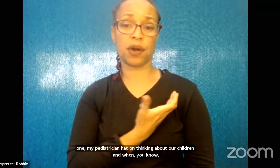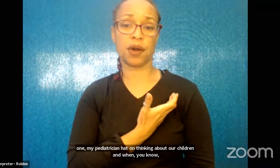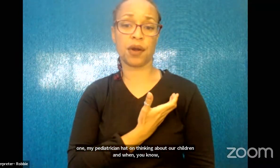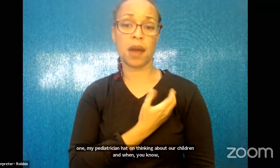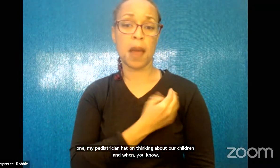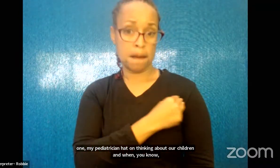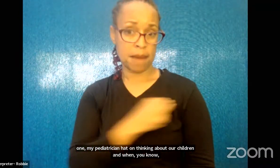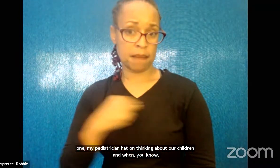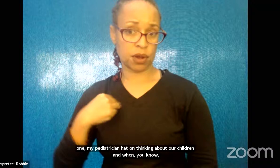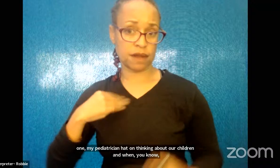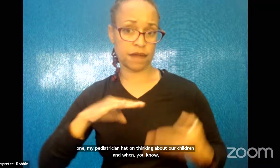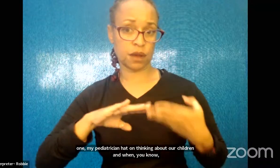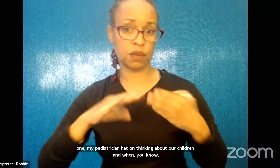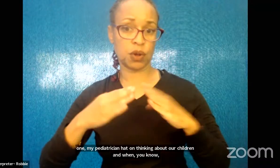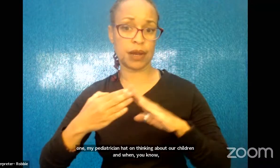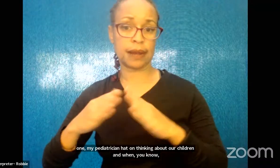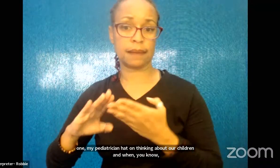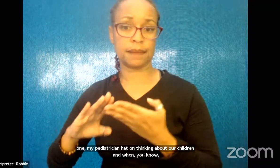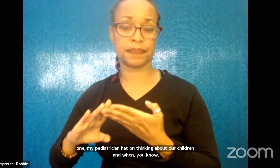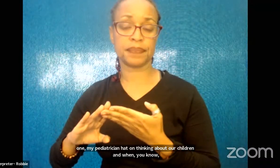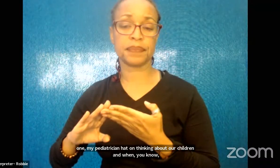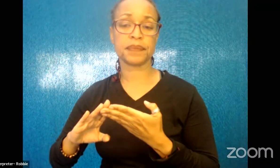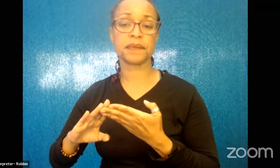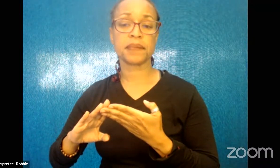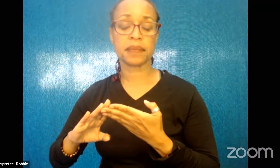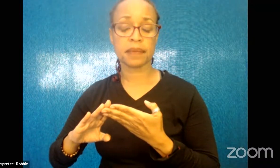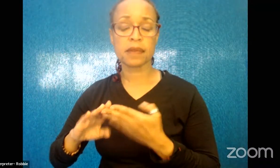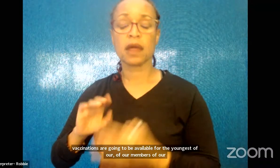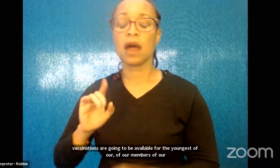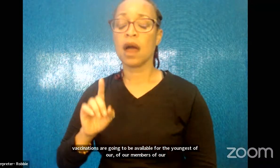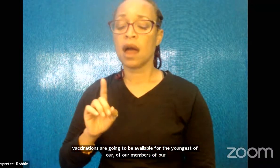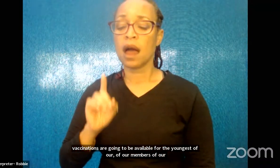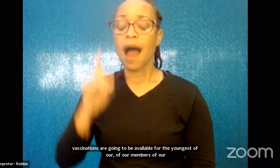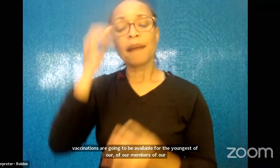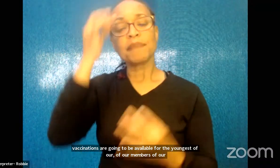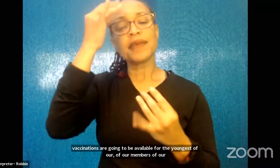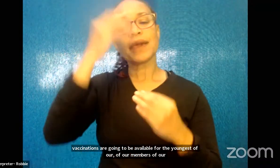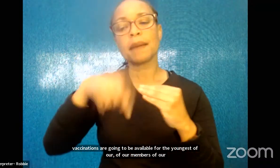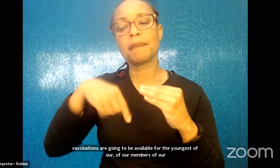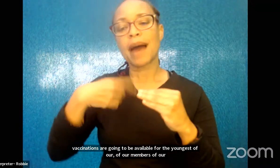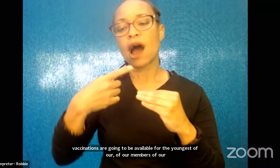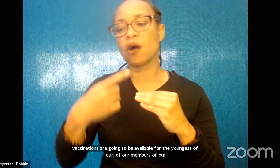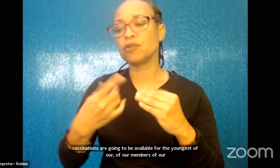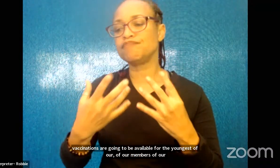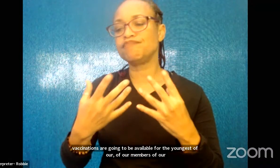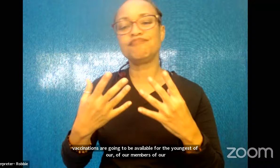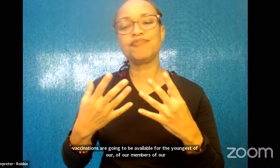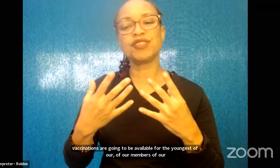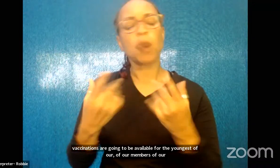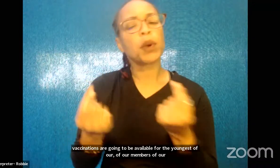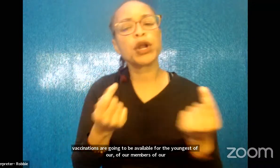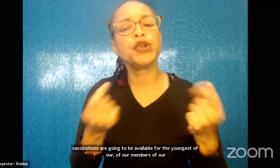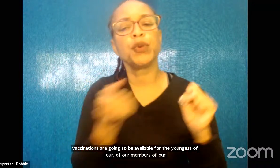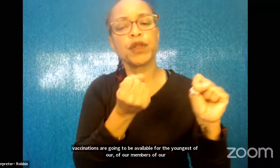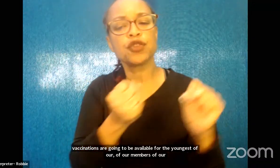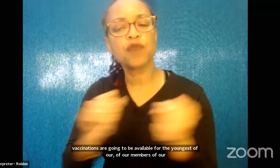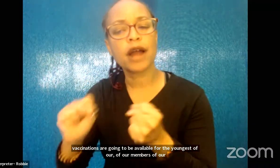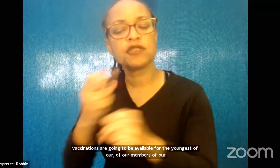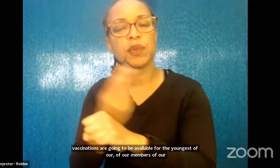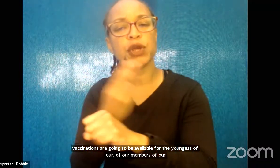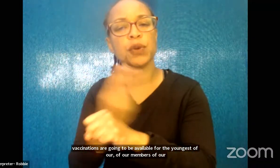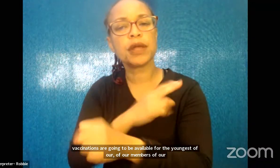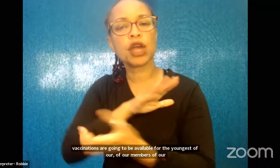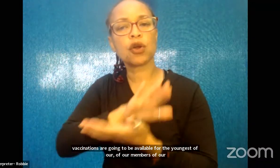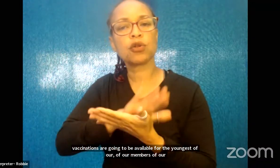members of our community, and thinking about just the strategy that we're using in our schools